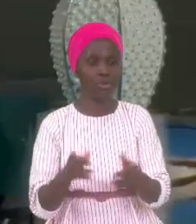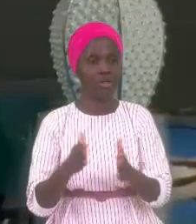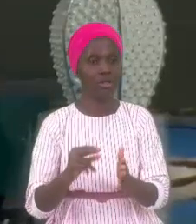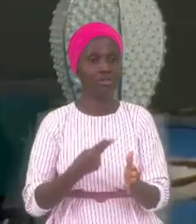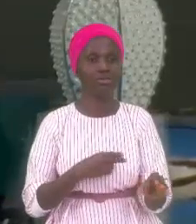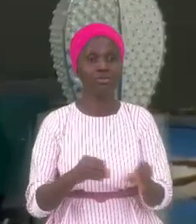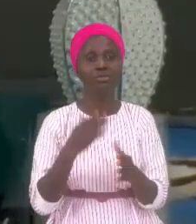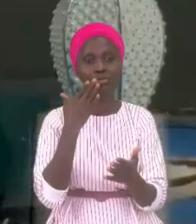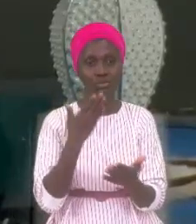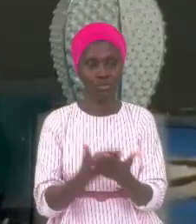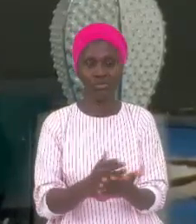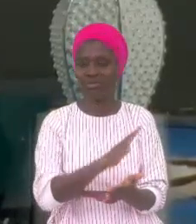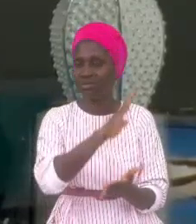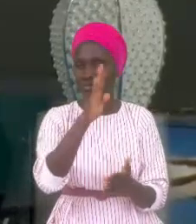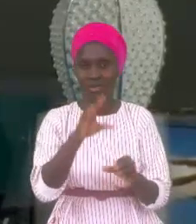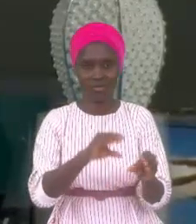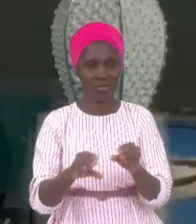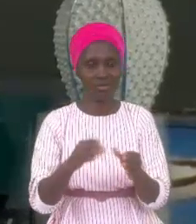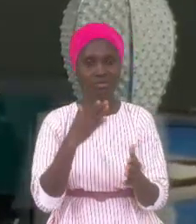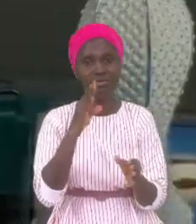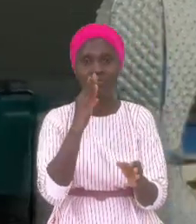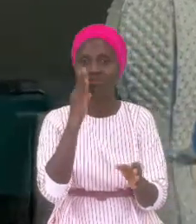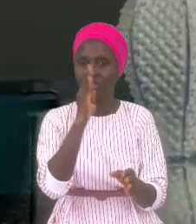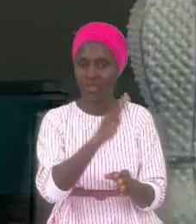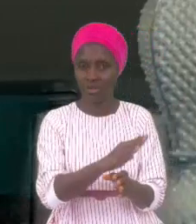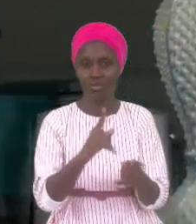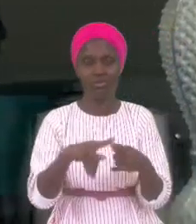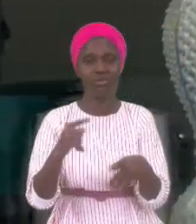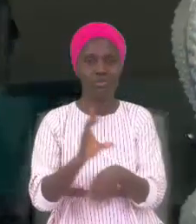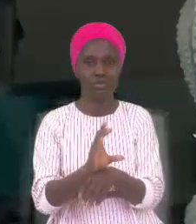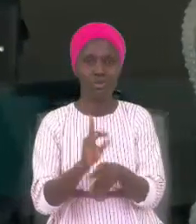do evil to the church, to the body